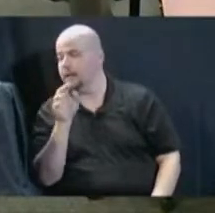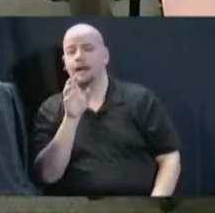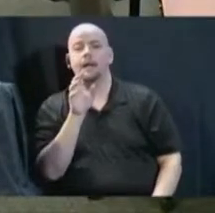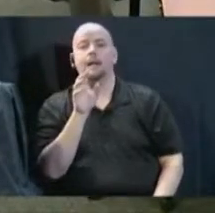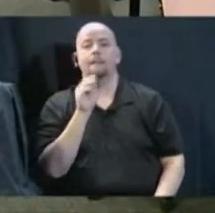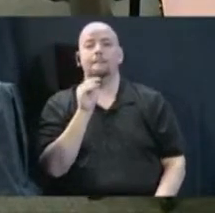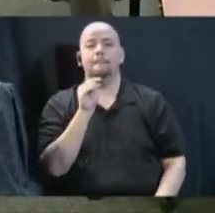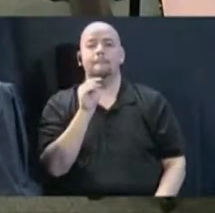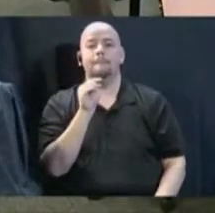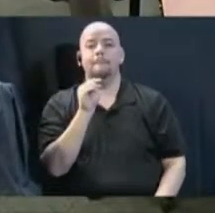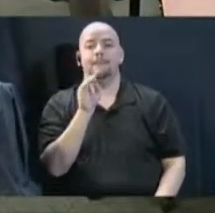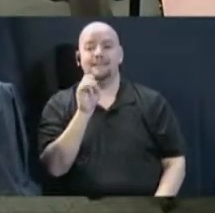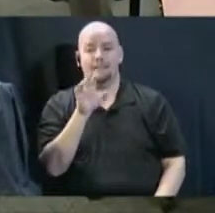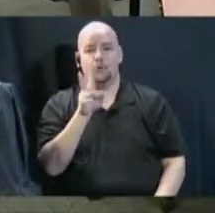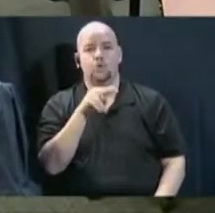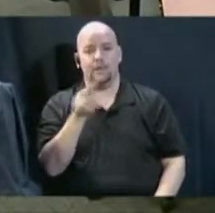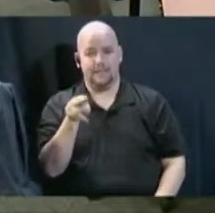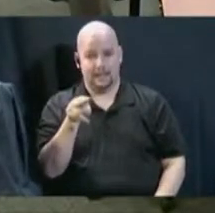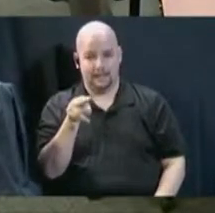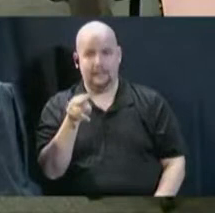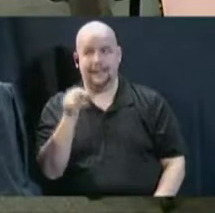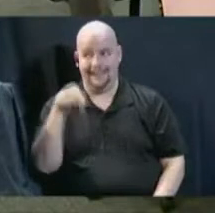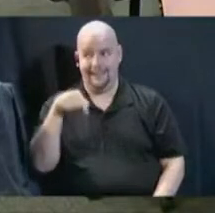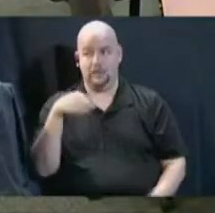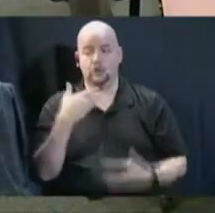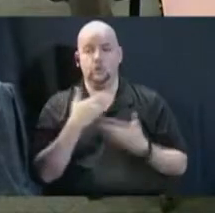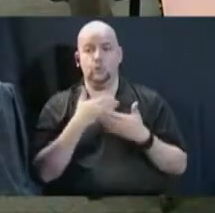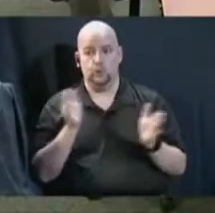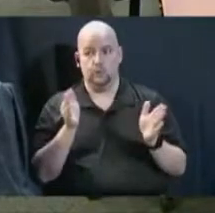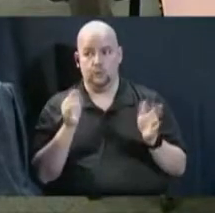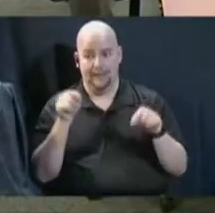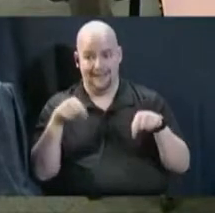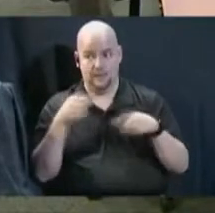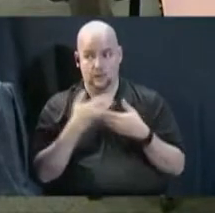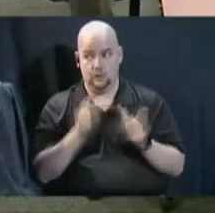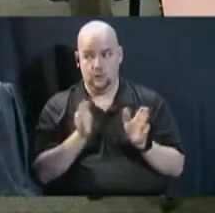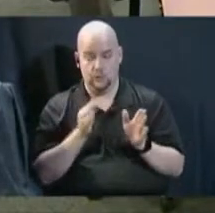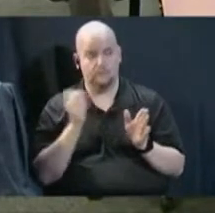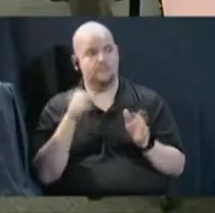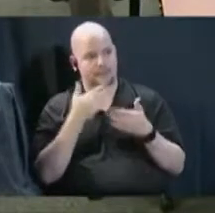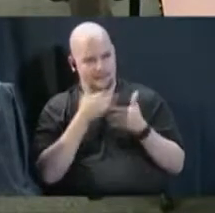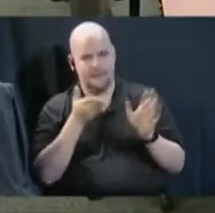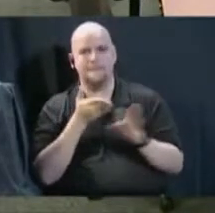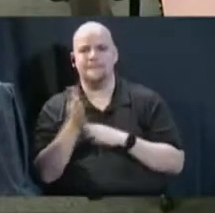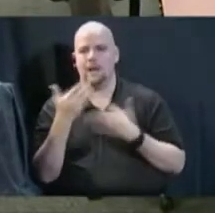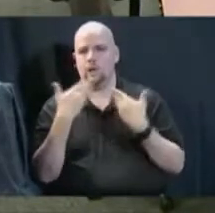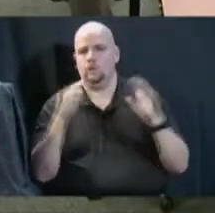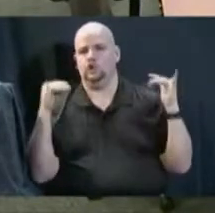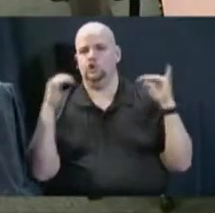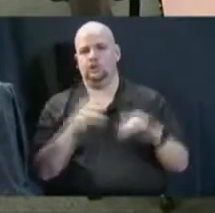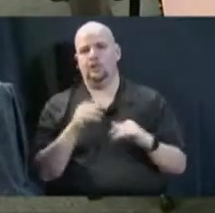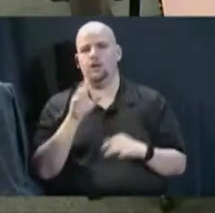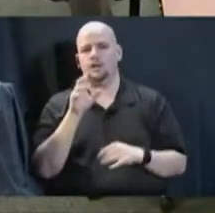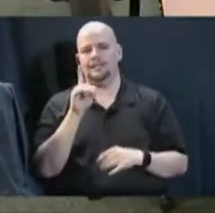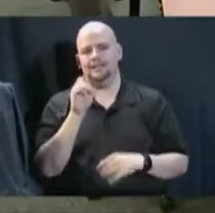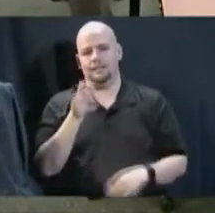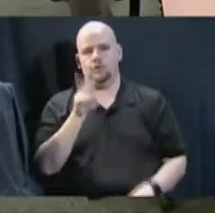December 22nd in this room? December 22nd, In this room? in the main. Okay, in this room, December